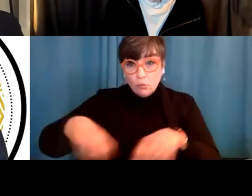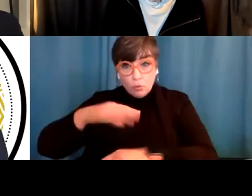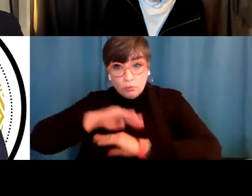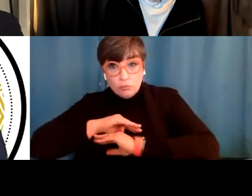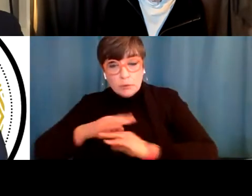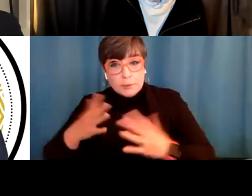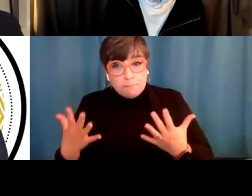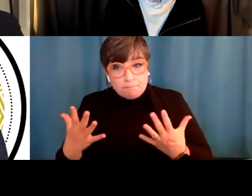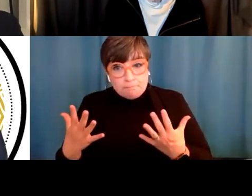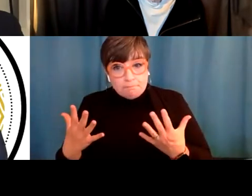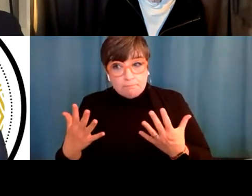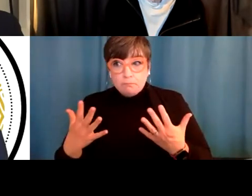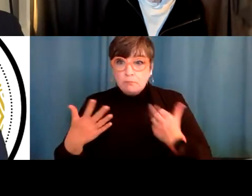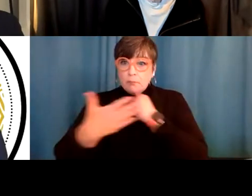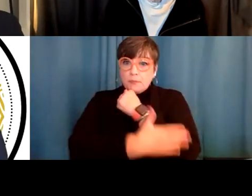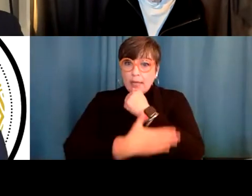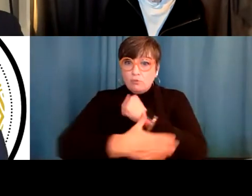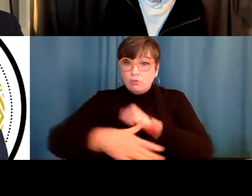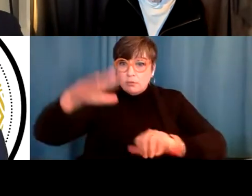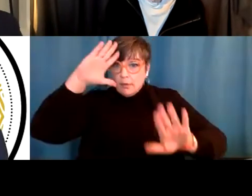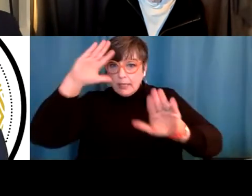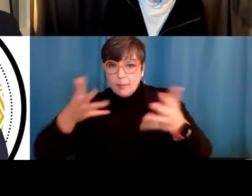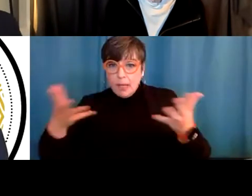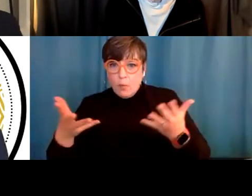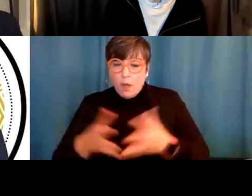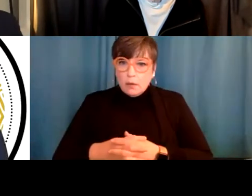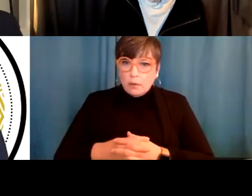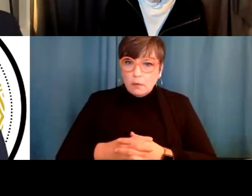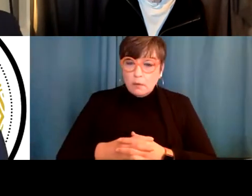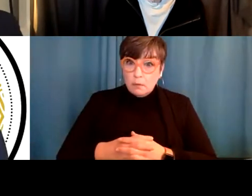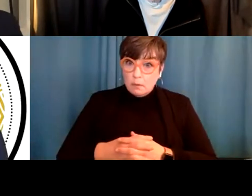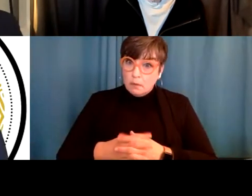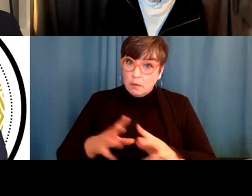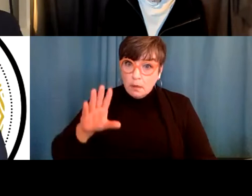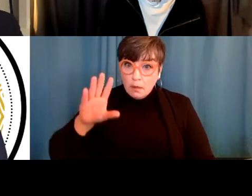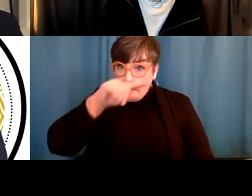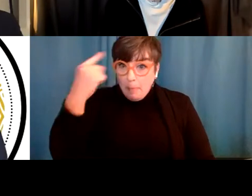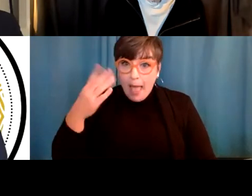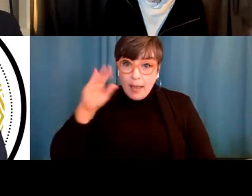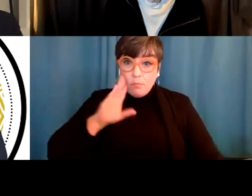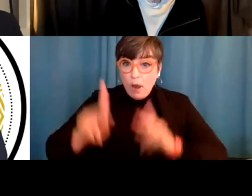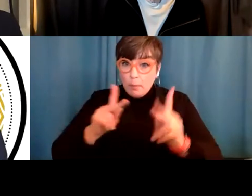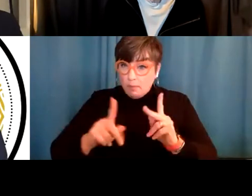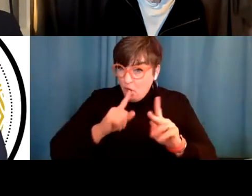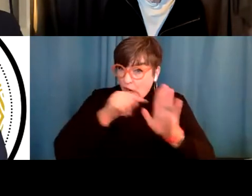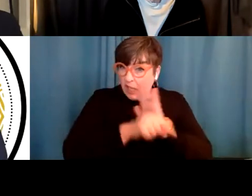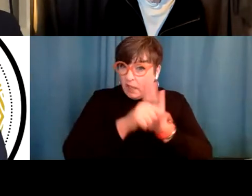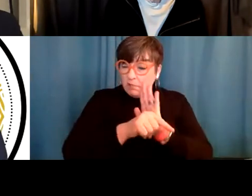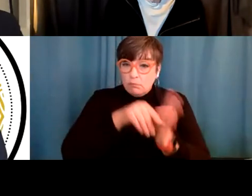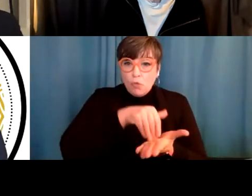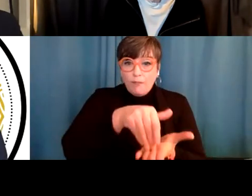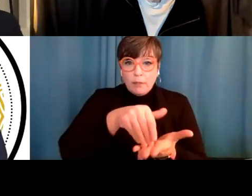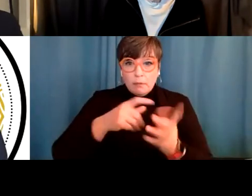as a nation. So is not, you know, killing an unarmed black or brown person Mm-hmm. Applaud that, or should that be